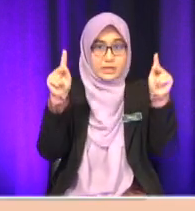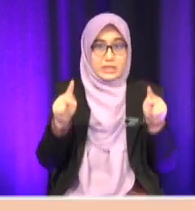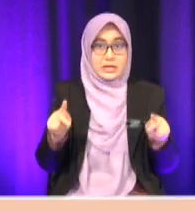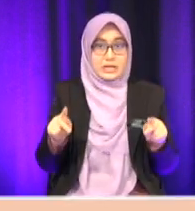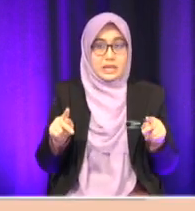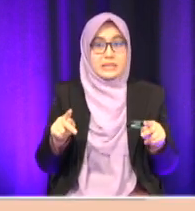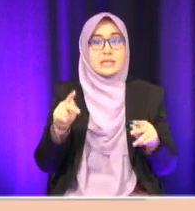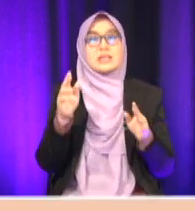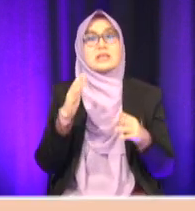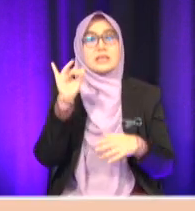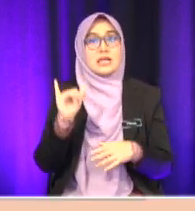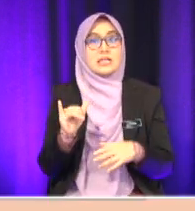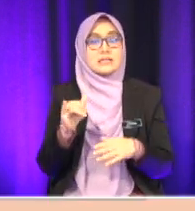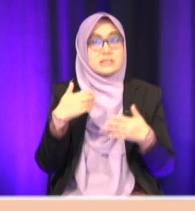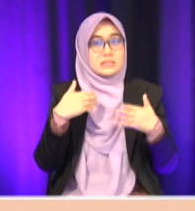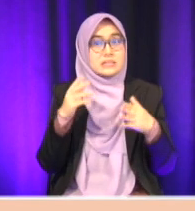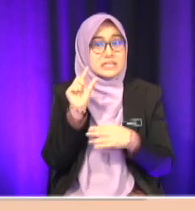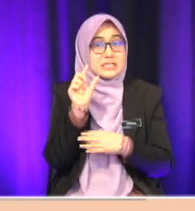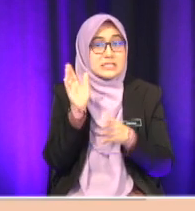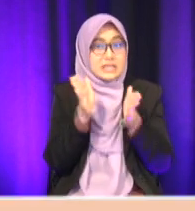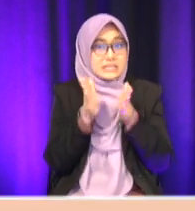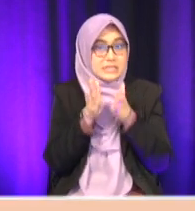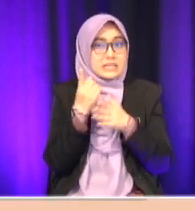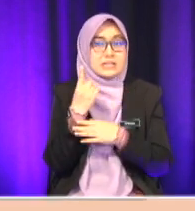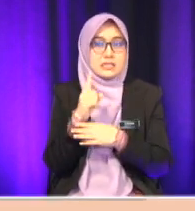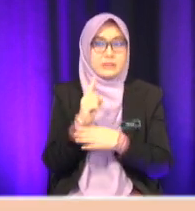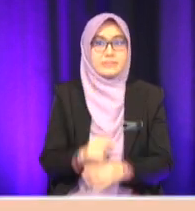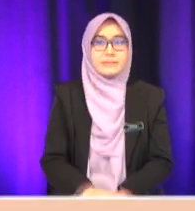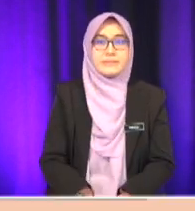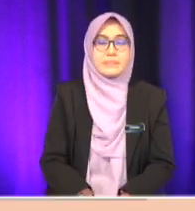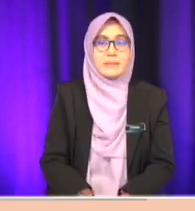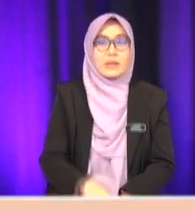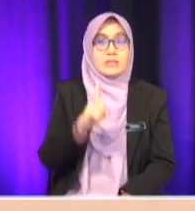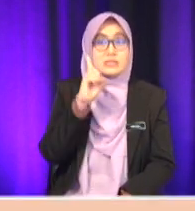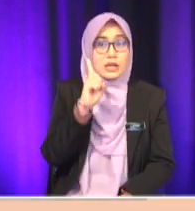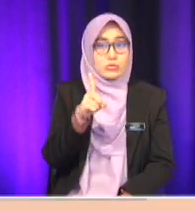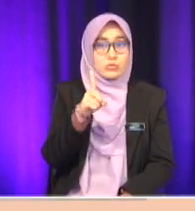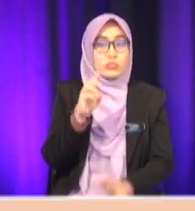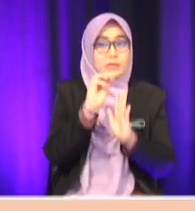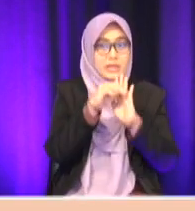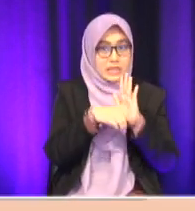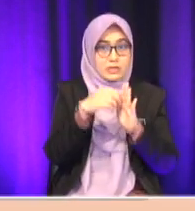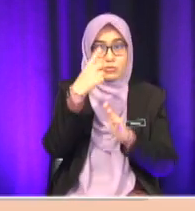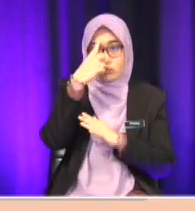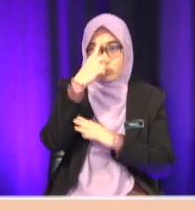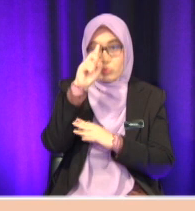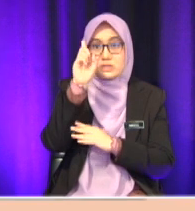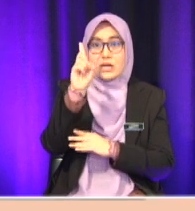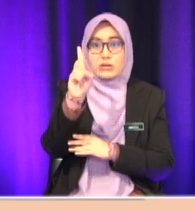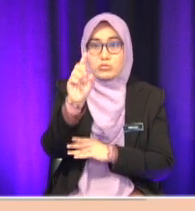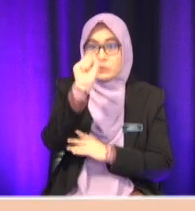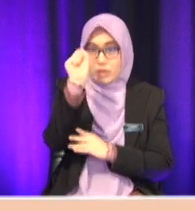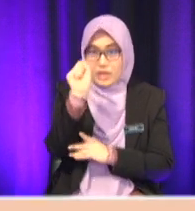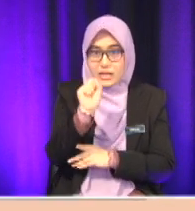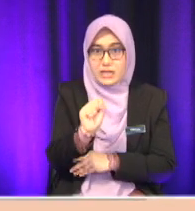than 8 minutes here. Okay, so 8 questions, 1 minute, 1 questions, if possible. Okay,